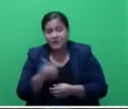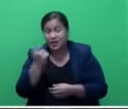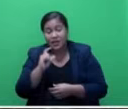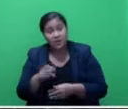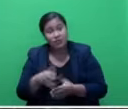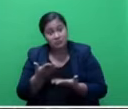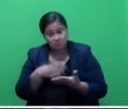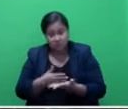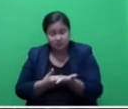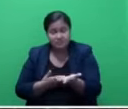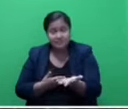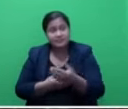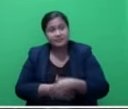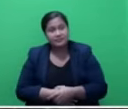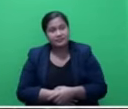the floor?